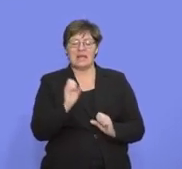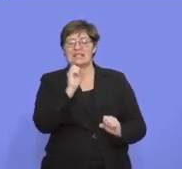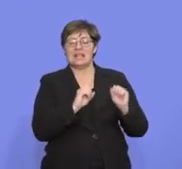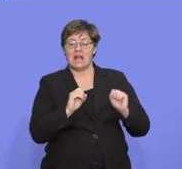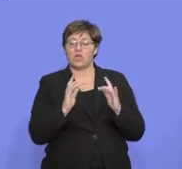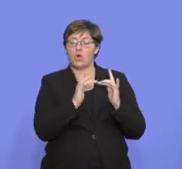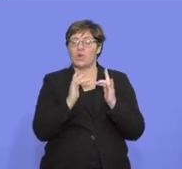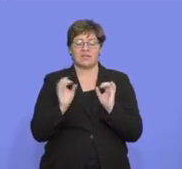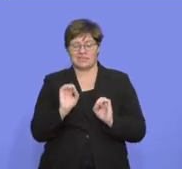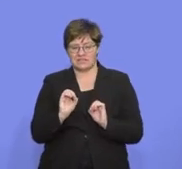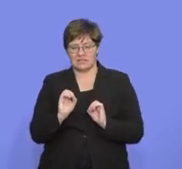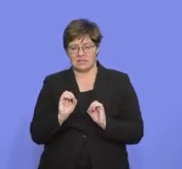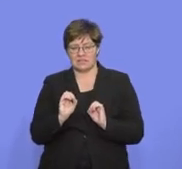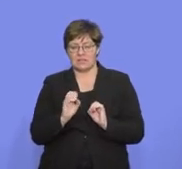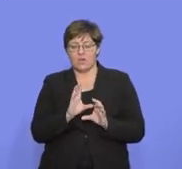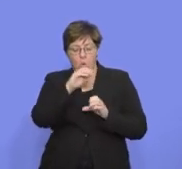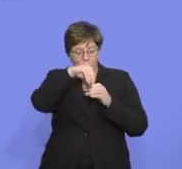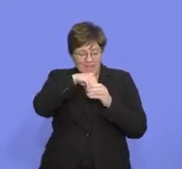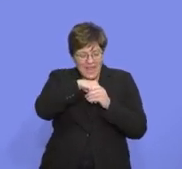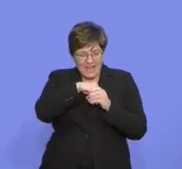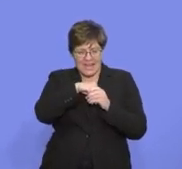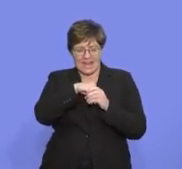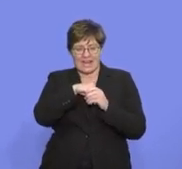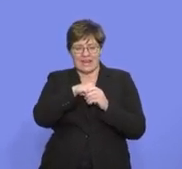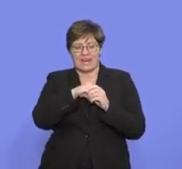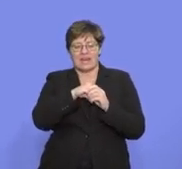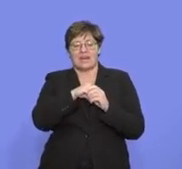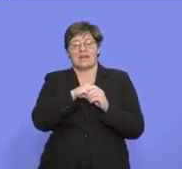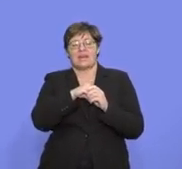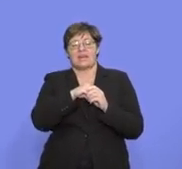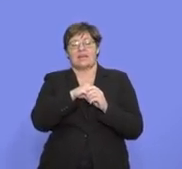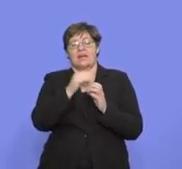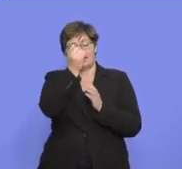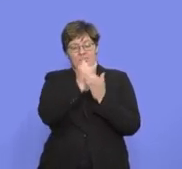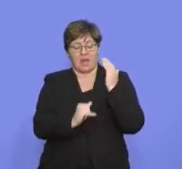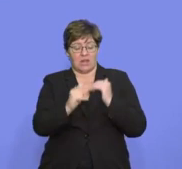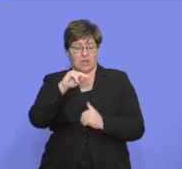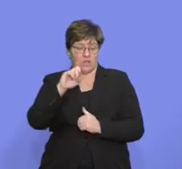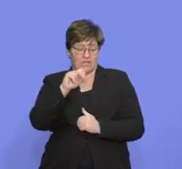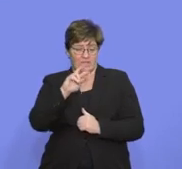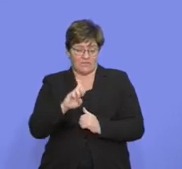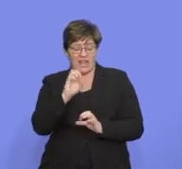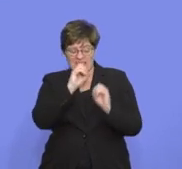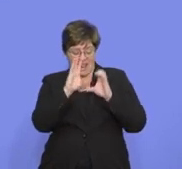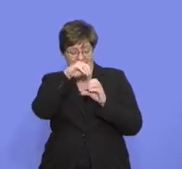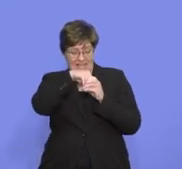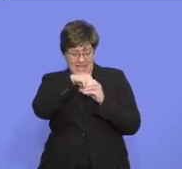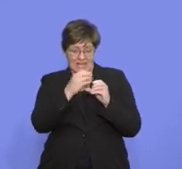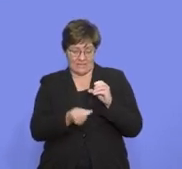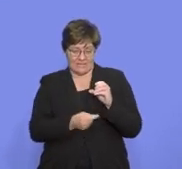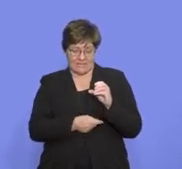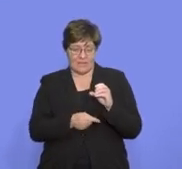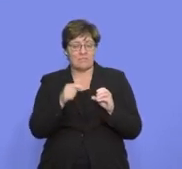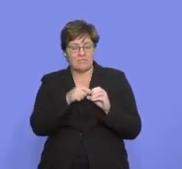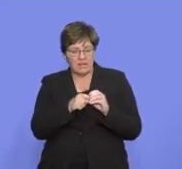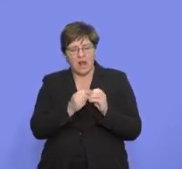nerve cells connecting here. The nerve cells are within the spinal nerve, right? There's cells in there, but the nerve is